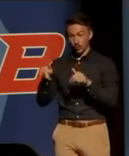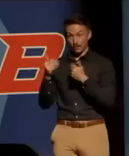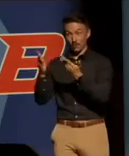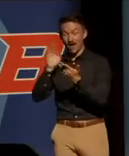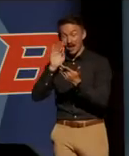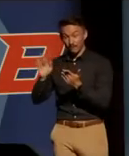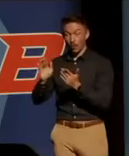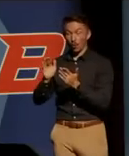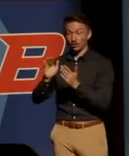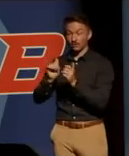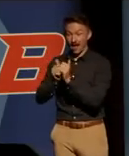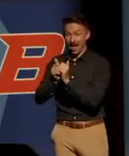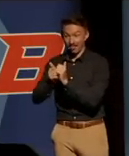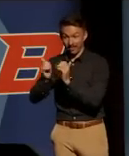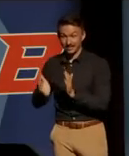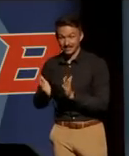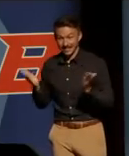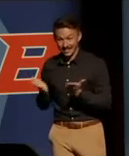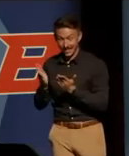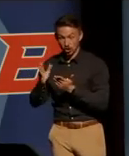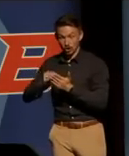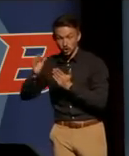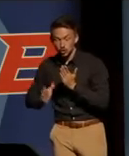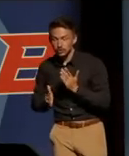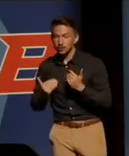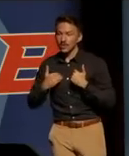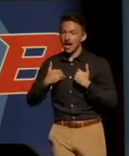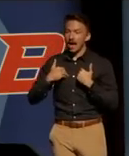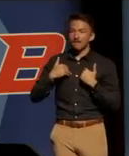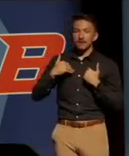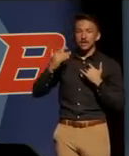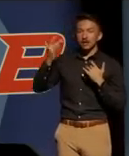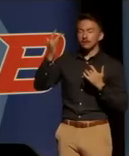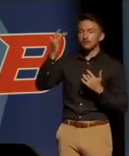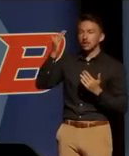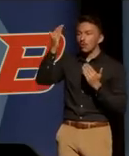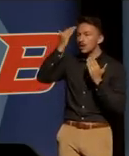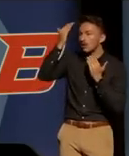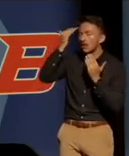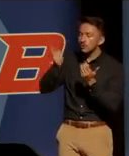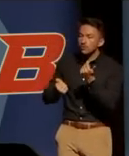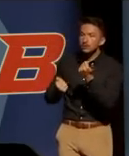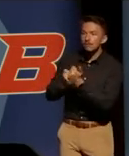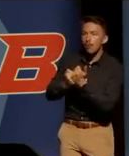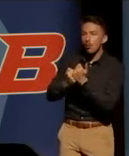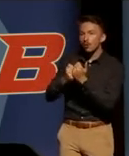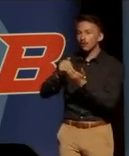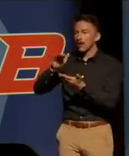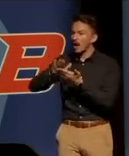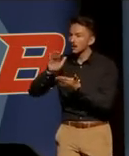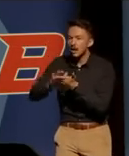legal advisement, that's intellectual support, helping them navigate these complex processes.